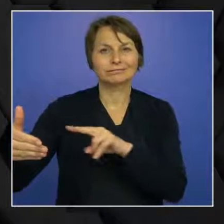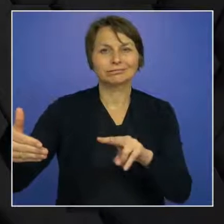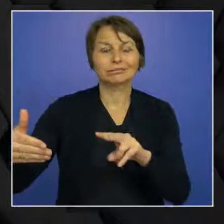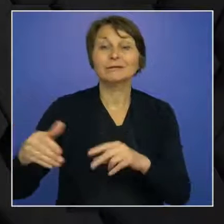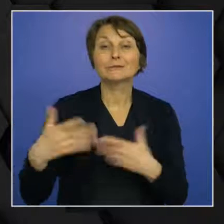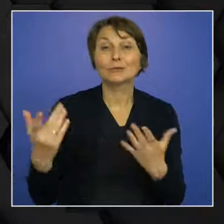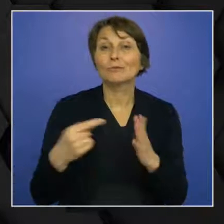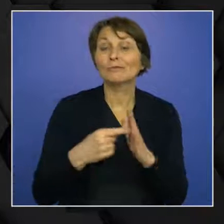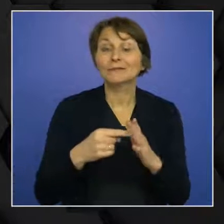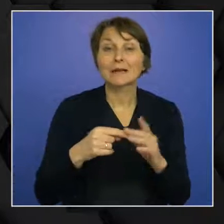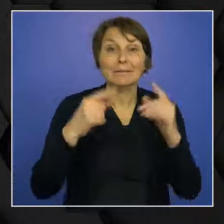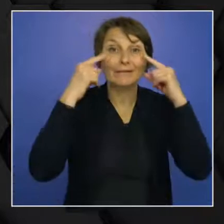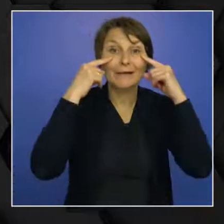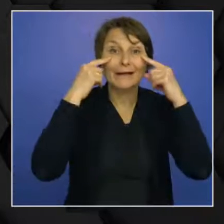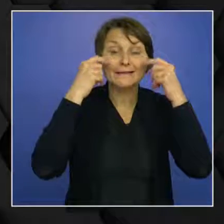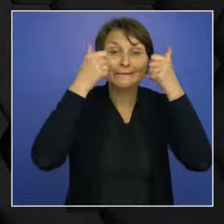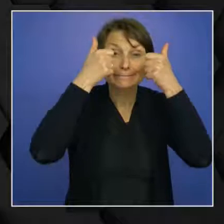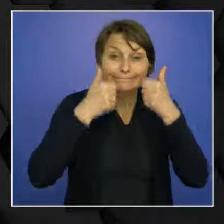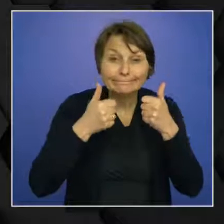vision problem, you can connect your